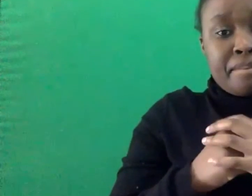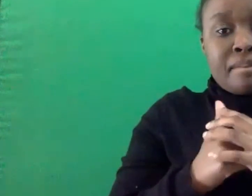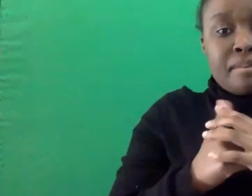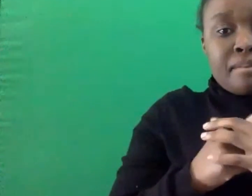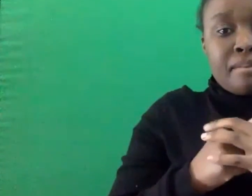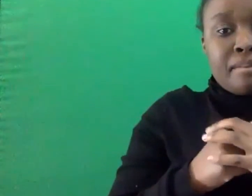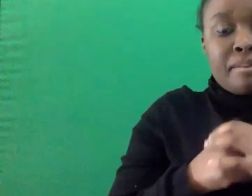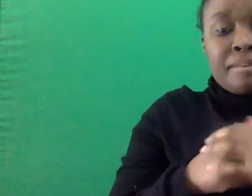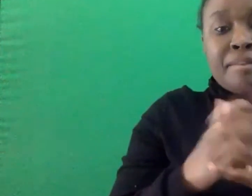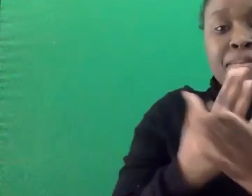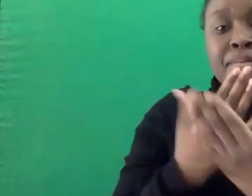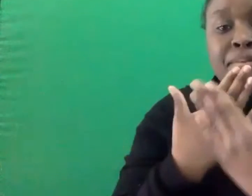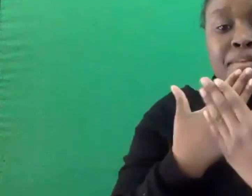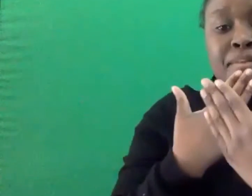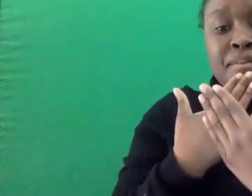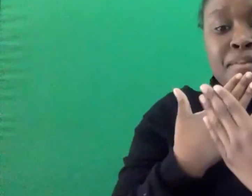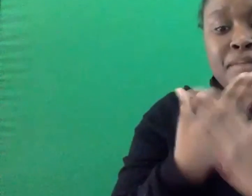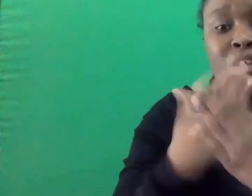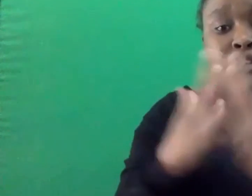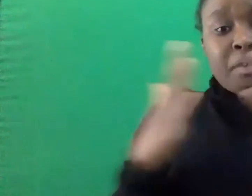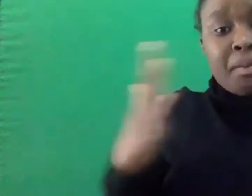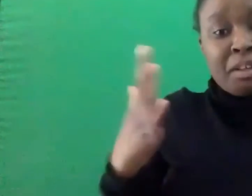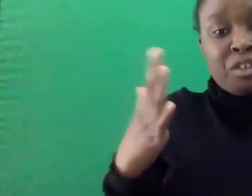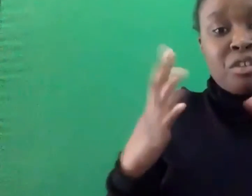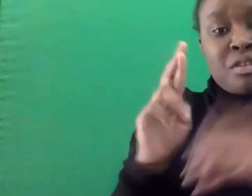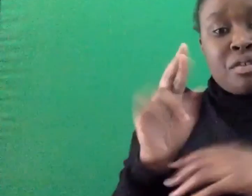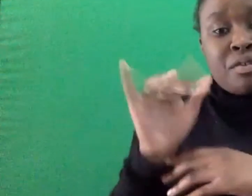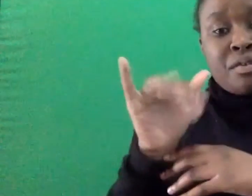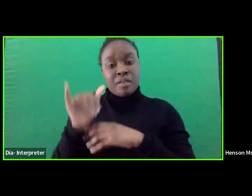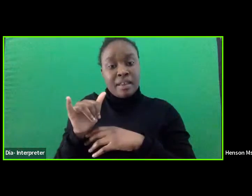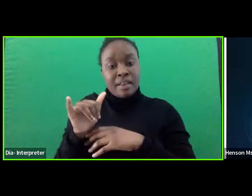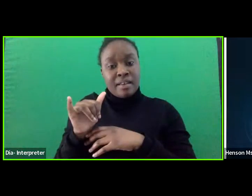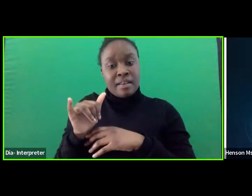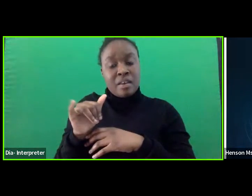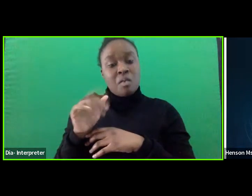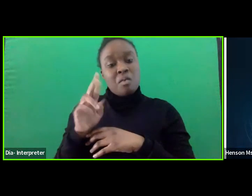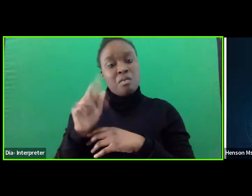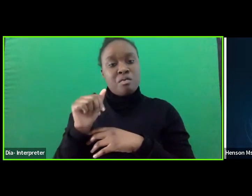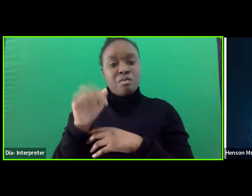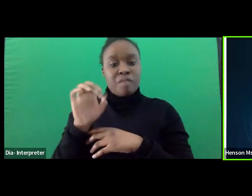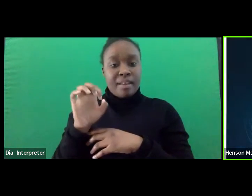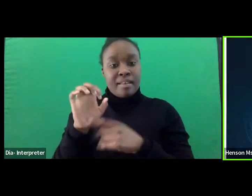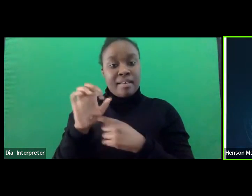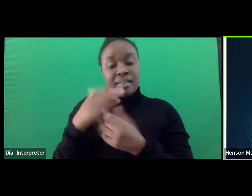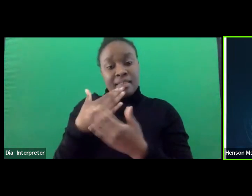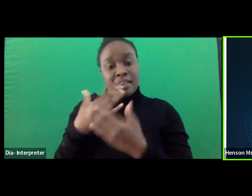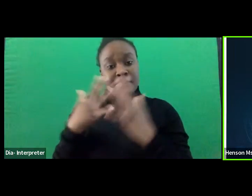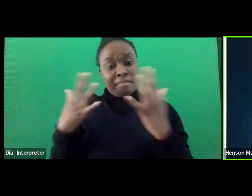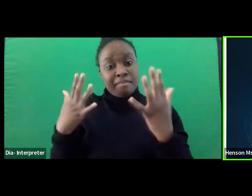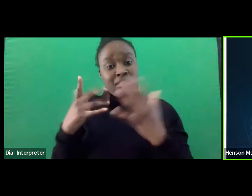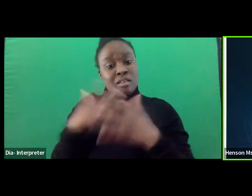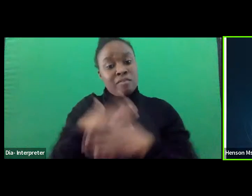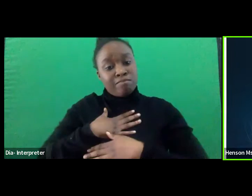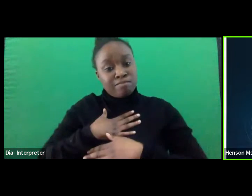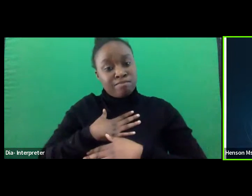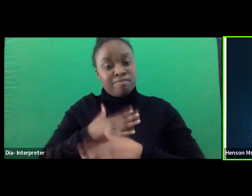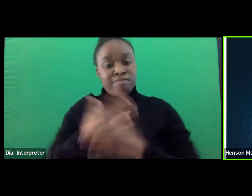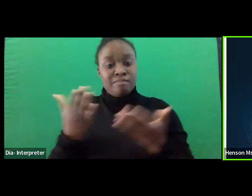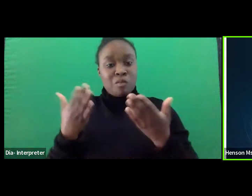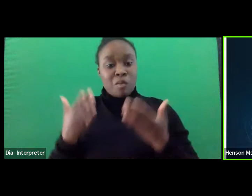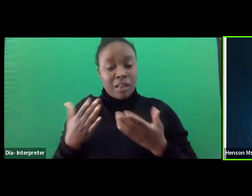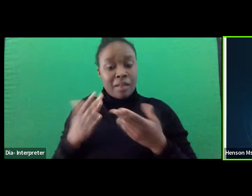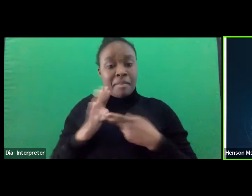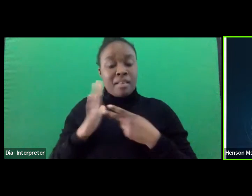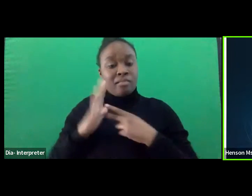Thank you very much, Ray, for that warm welcome and outstanding remarks that you have given us this